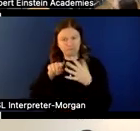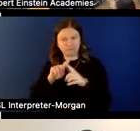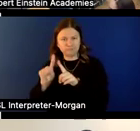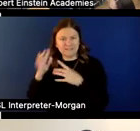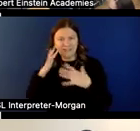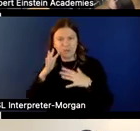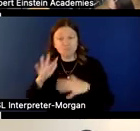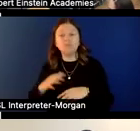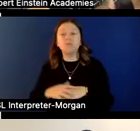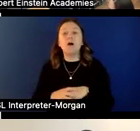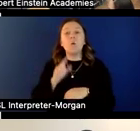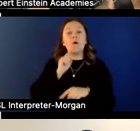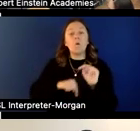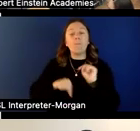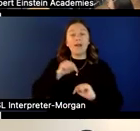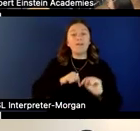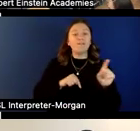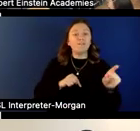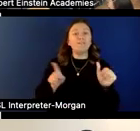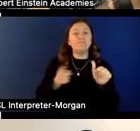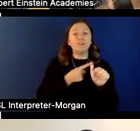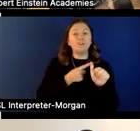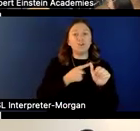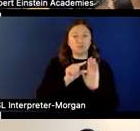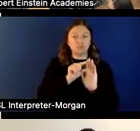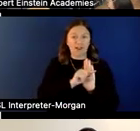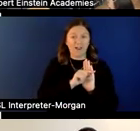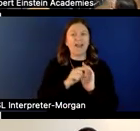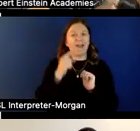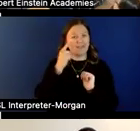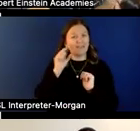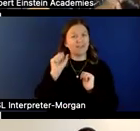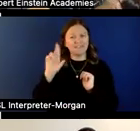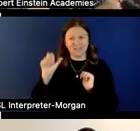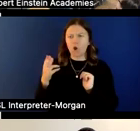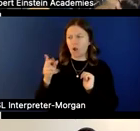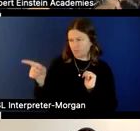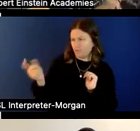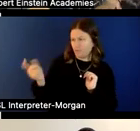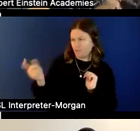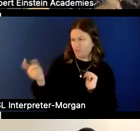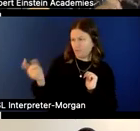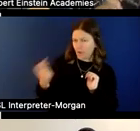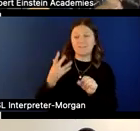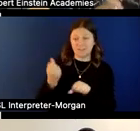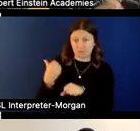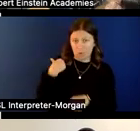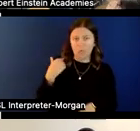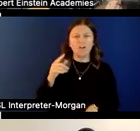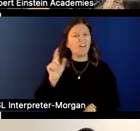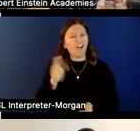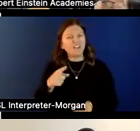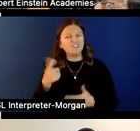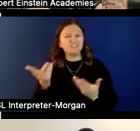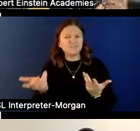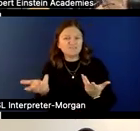here. So this is from first grade, and I think Sarah, that was one of your questions like years ago. Is there like a way to like see what